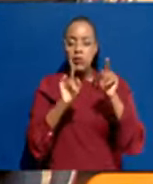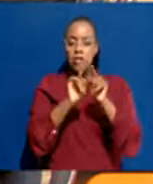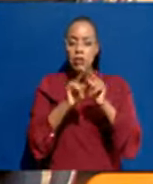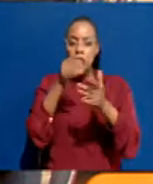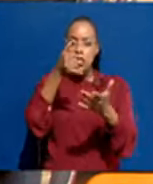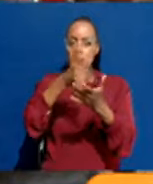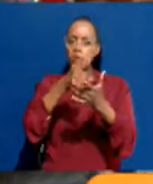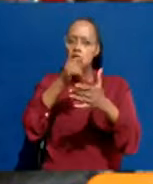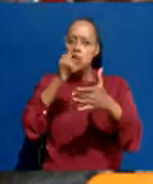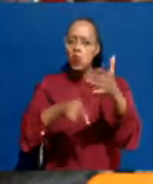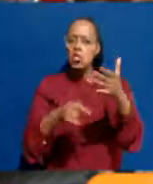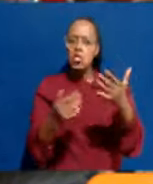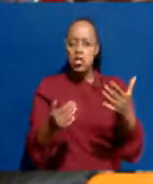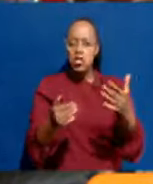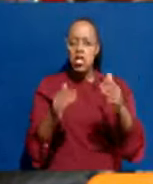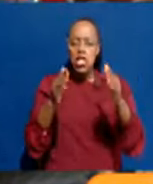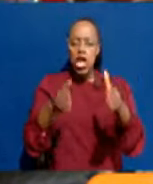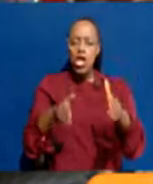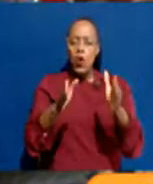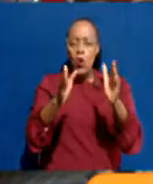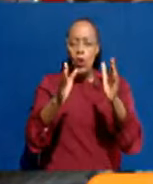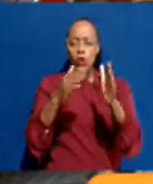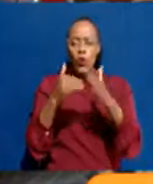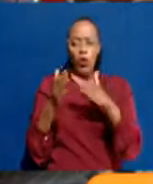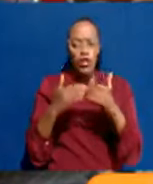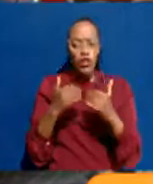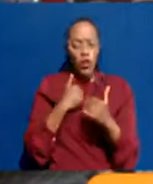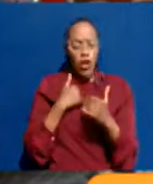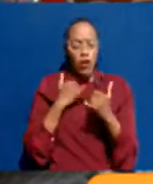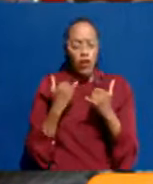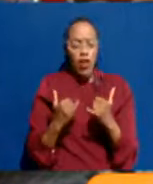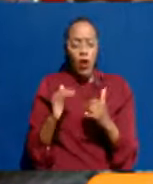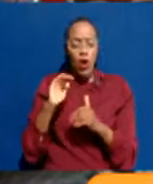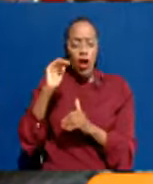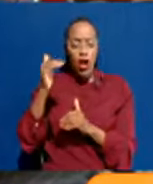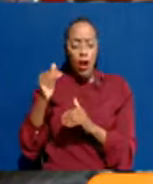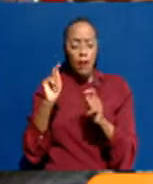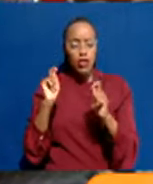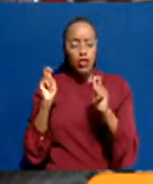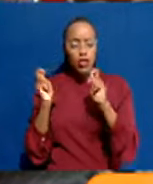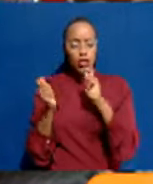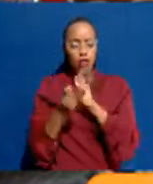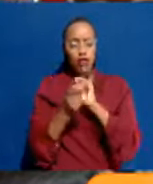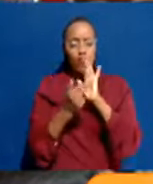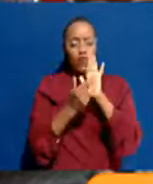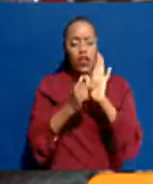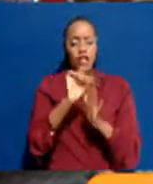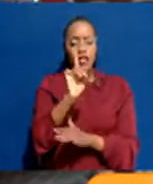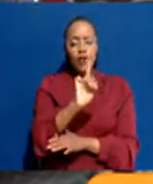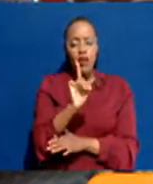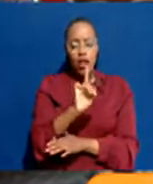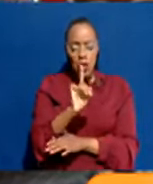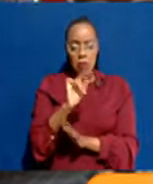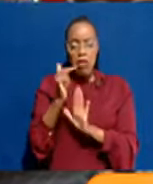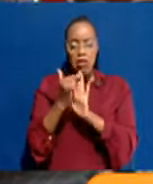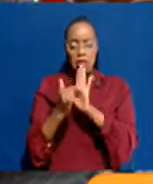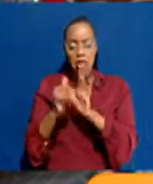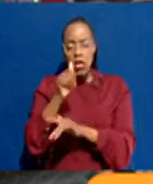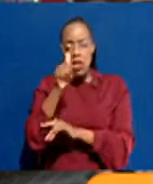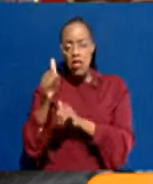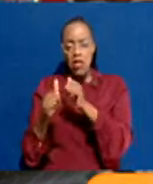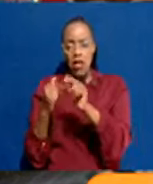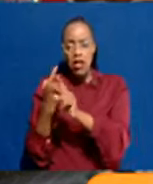the even roads, what we have, urban transformations like Nairobi, whatnot.